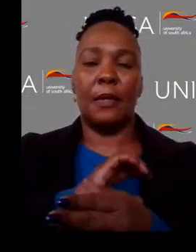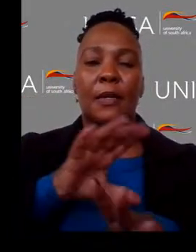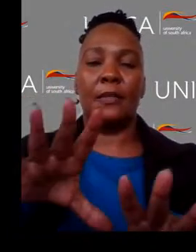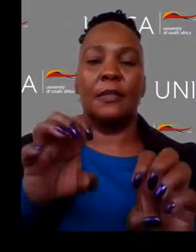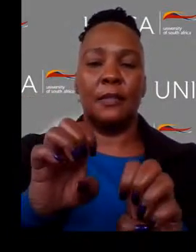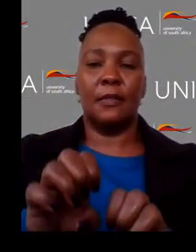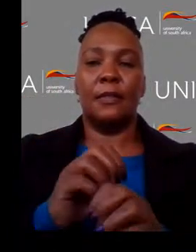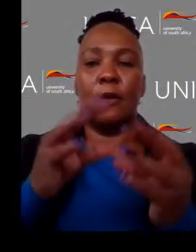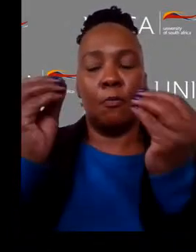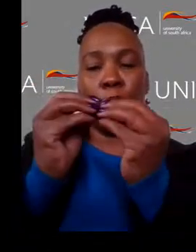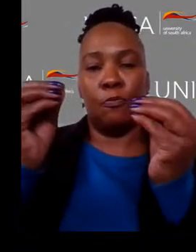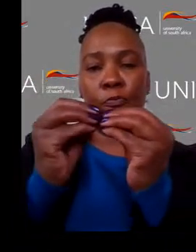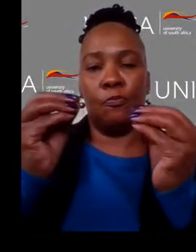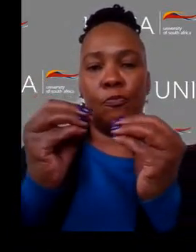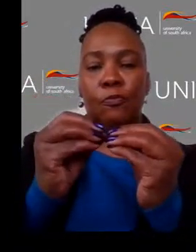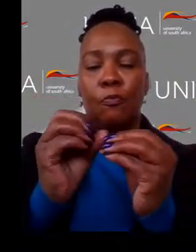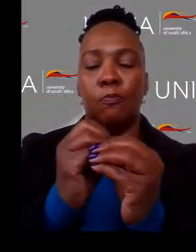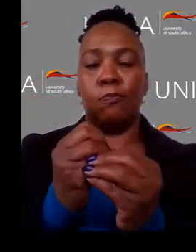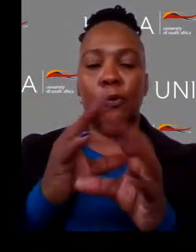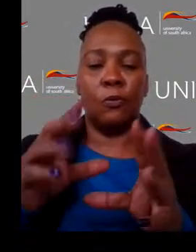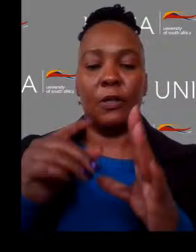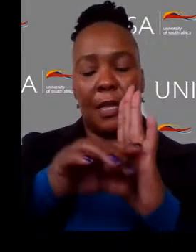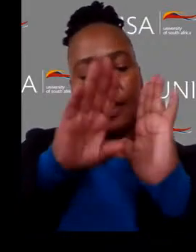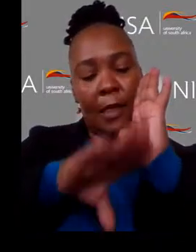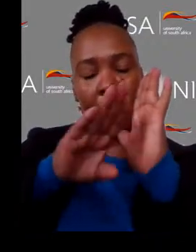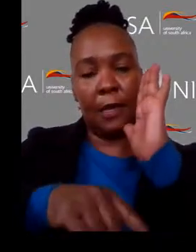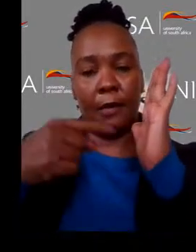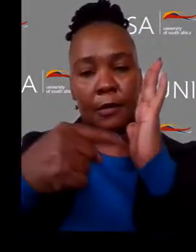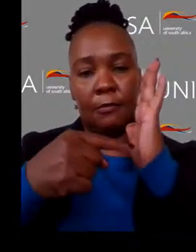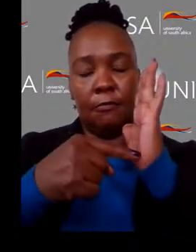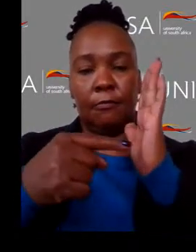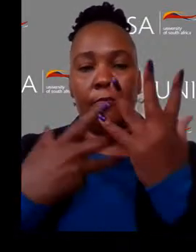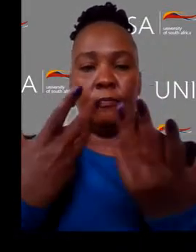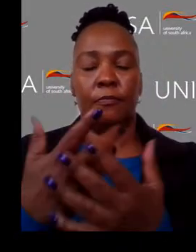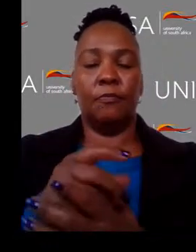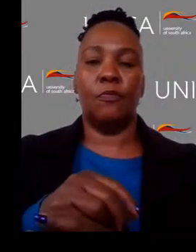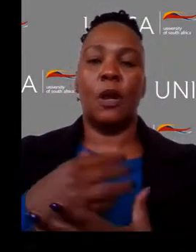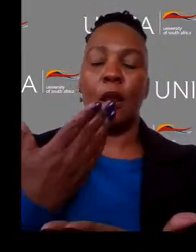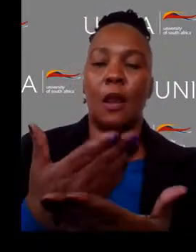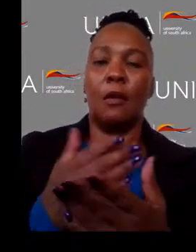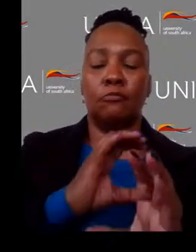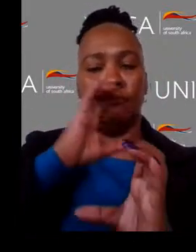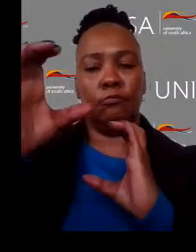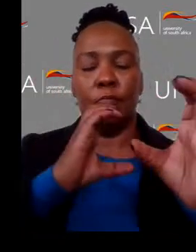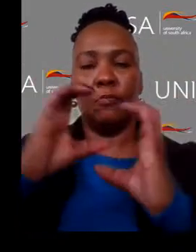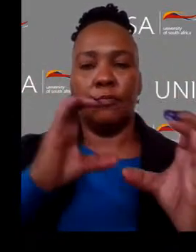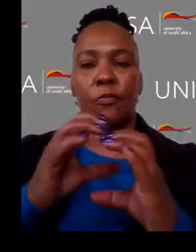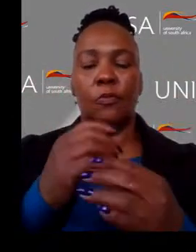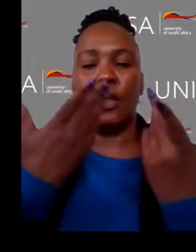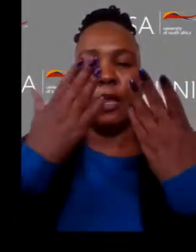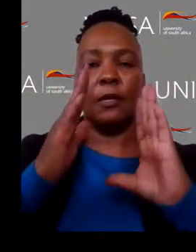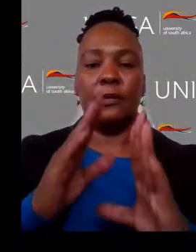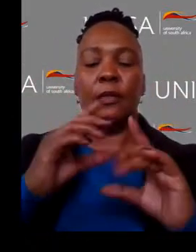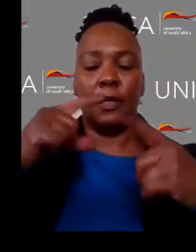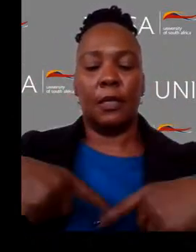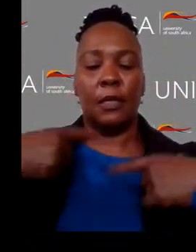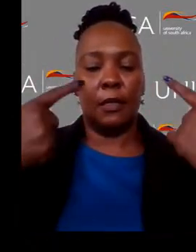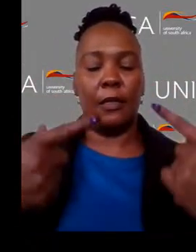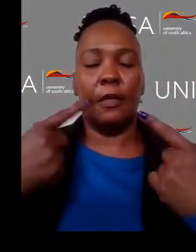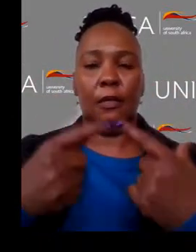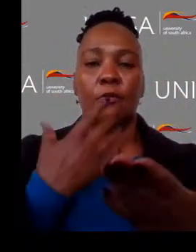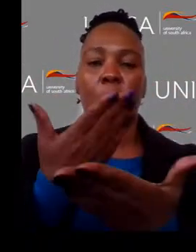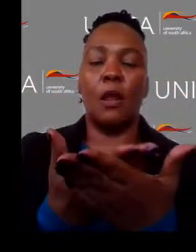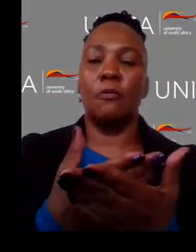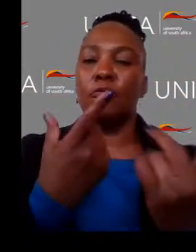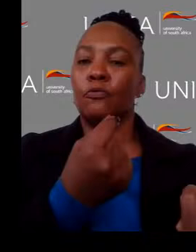at the bottom. There you will find and be able to chat with a student live to be able